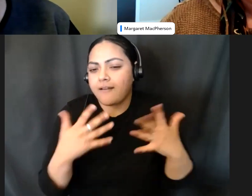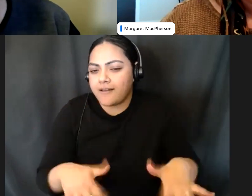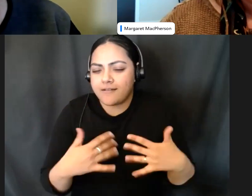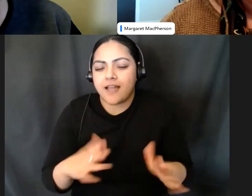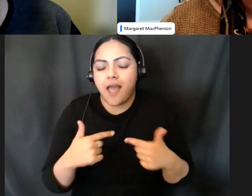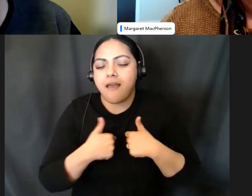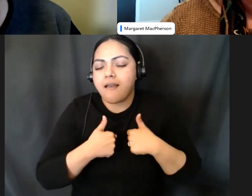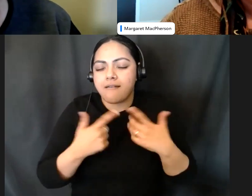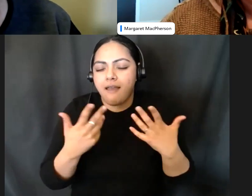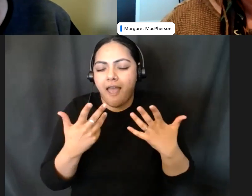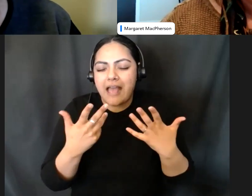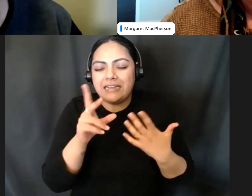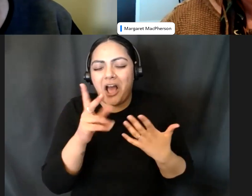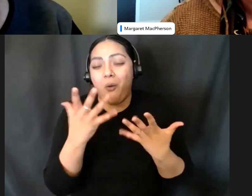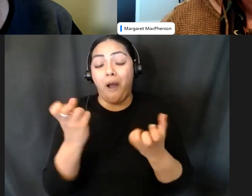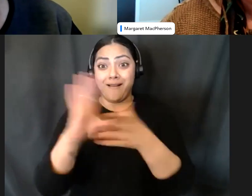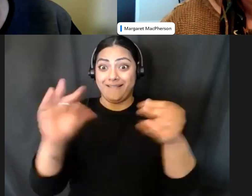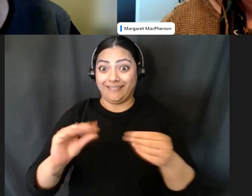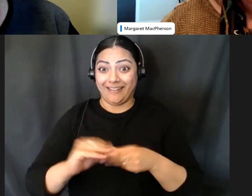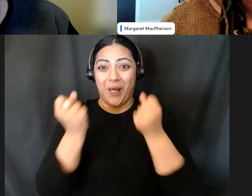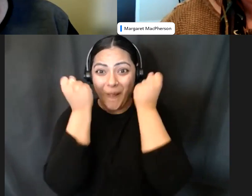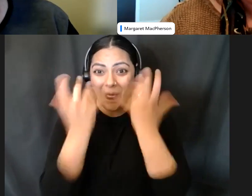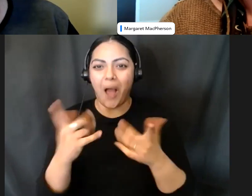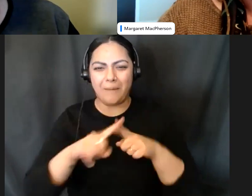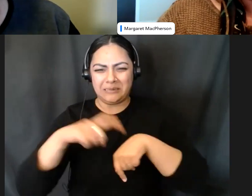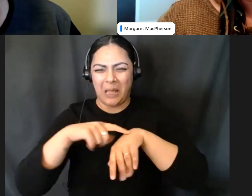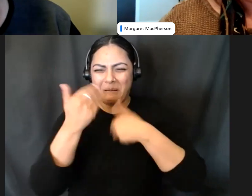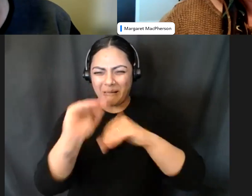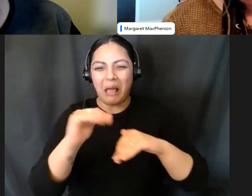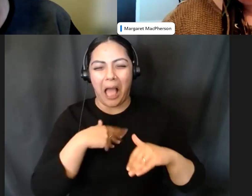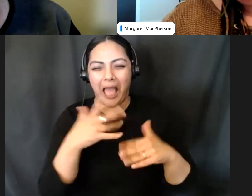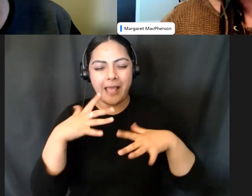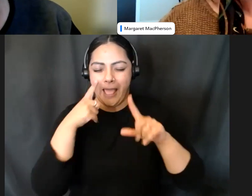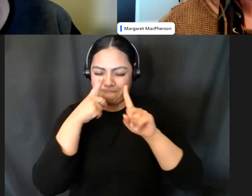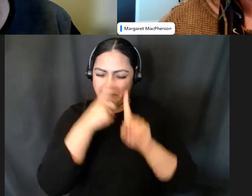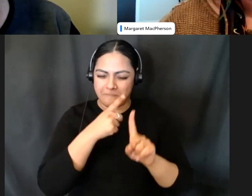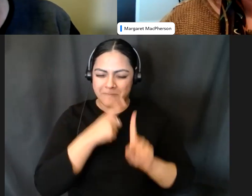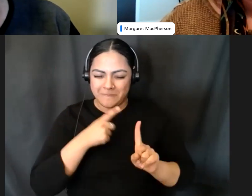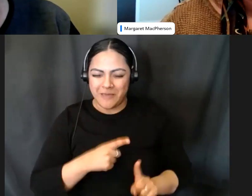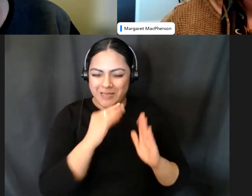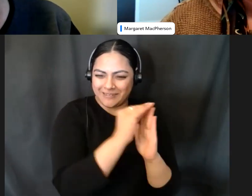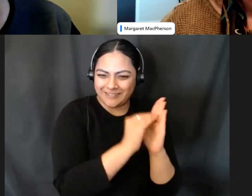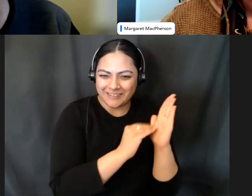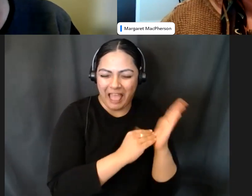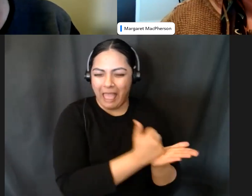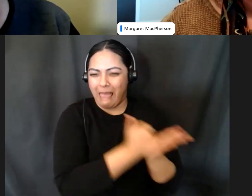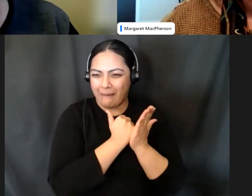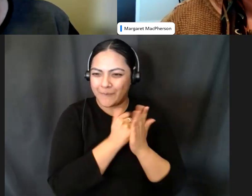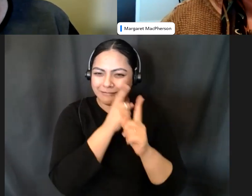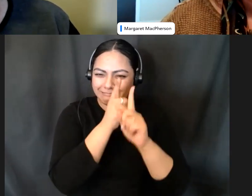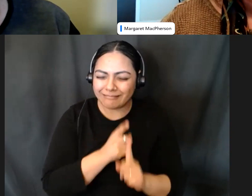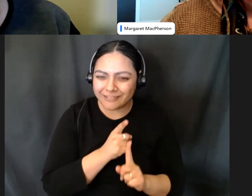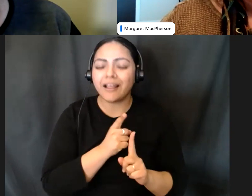I did have to make some notes because I know that there's not very much time. And there's a message I want to give out there about actually how you do